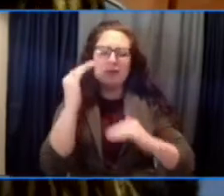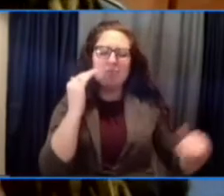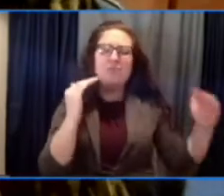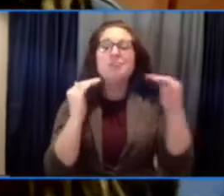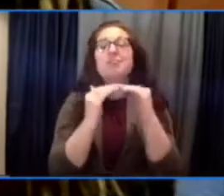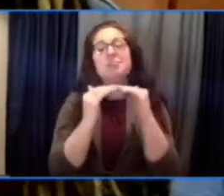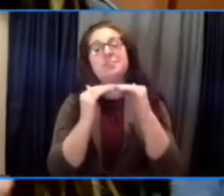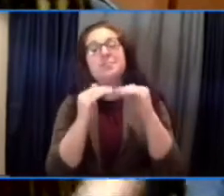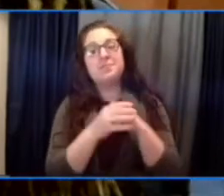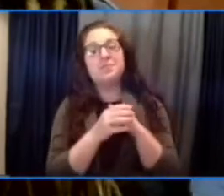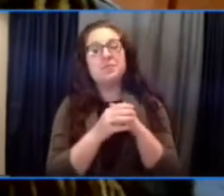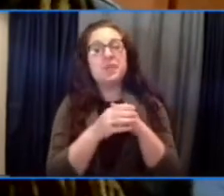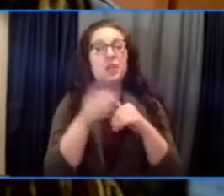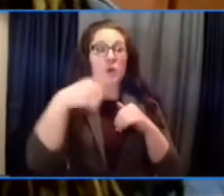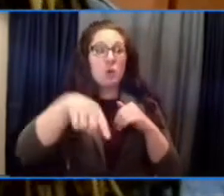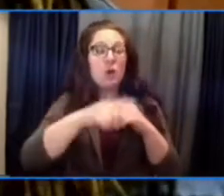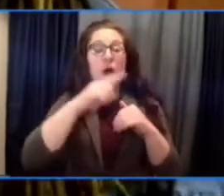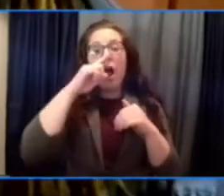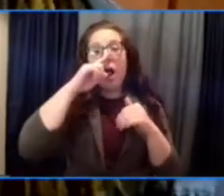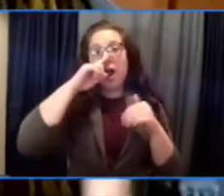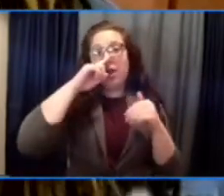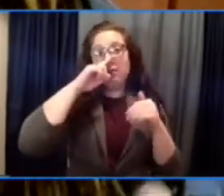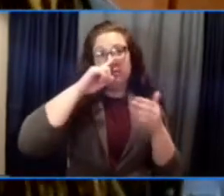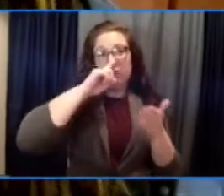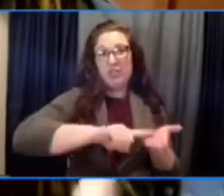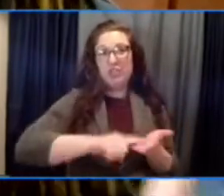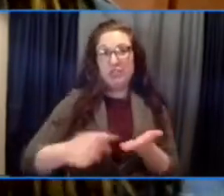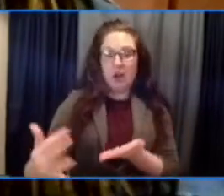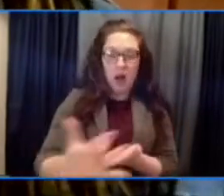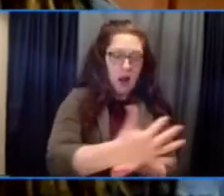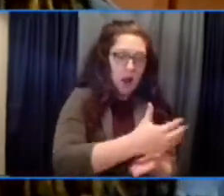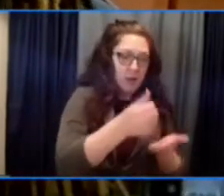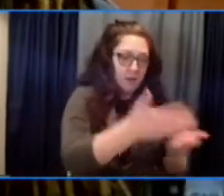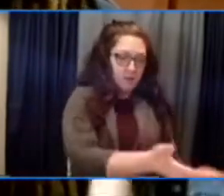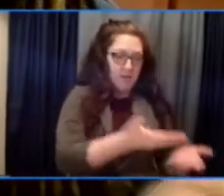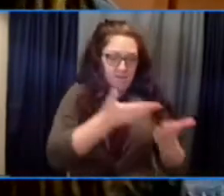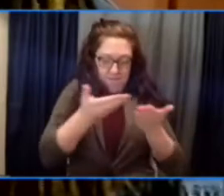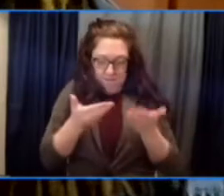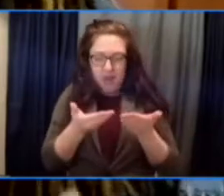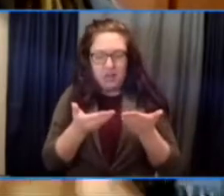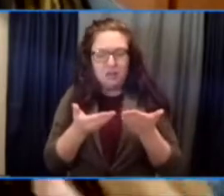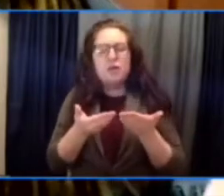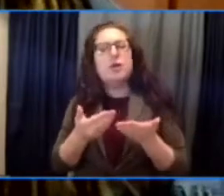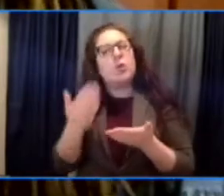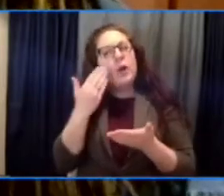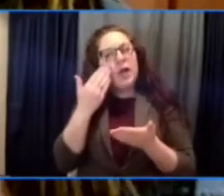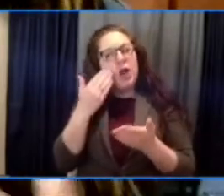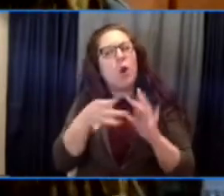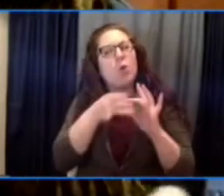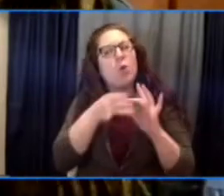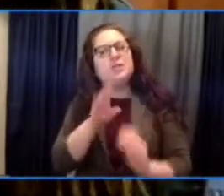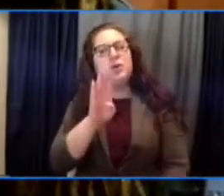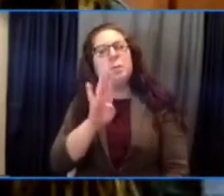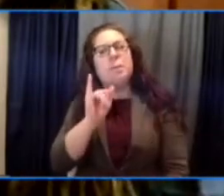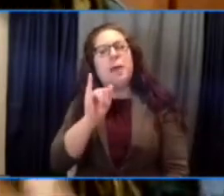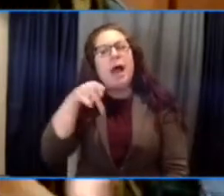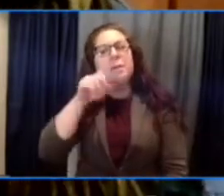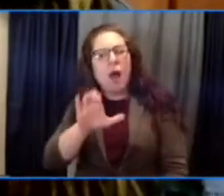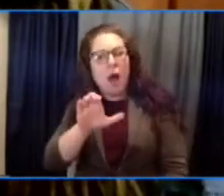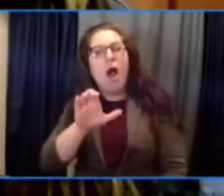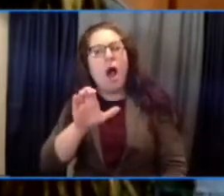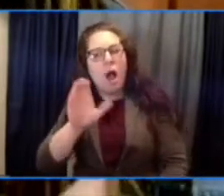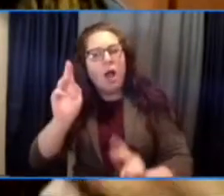all have provided us in Ohio and other states back up what we already know around Black, Latinx, AAPI, and the indigenous folks